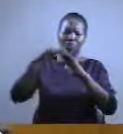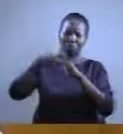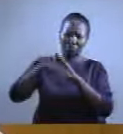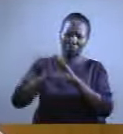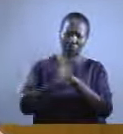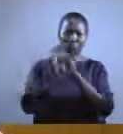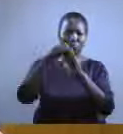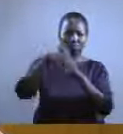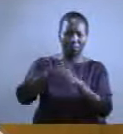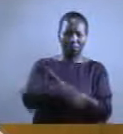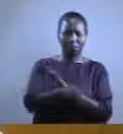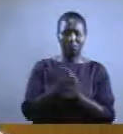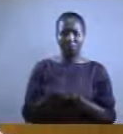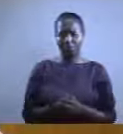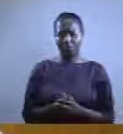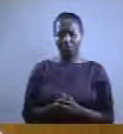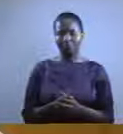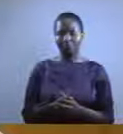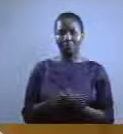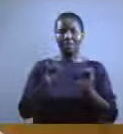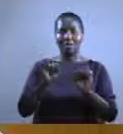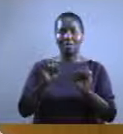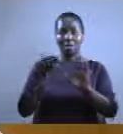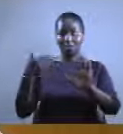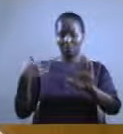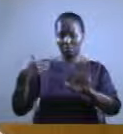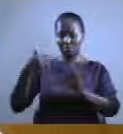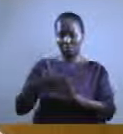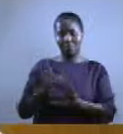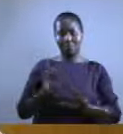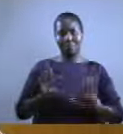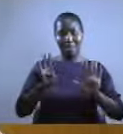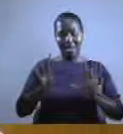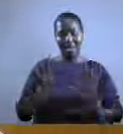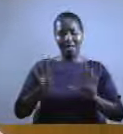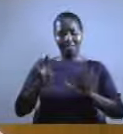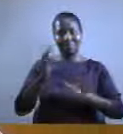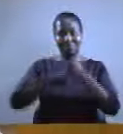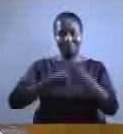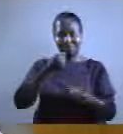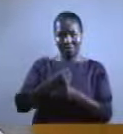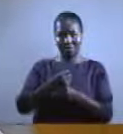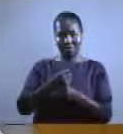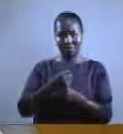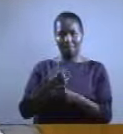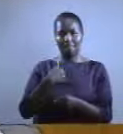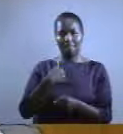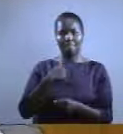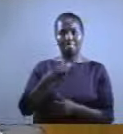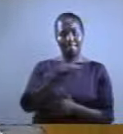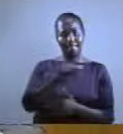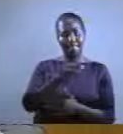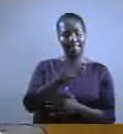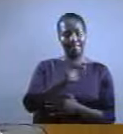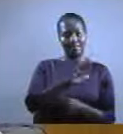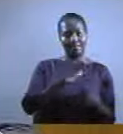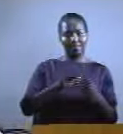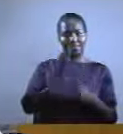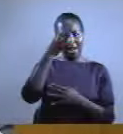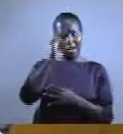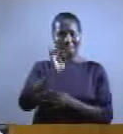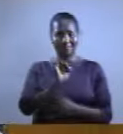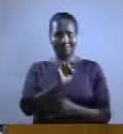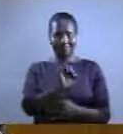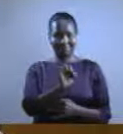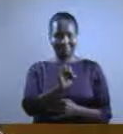conditions. Indeed, since the advent of democracy, the ANC and its government has